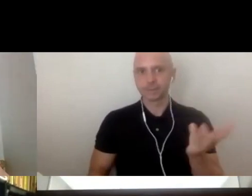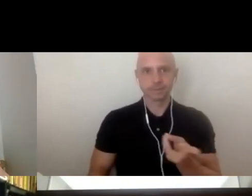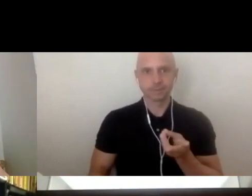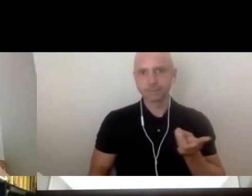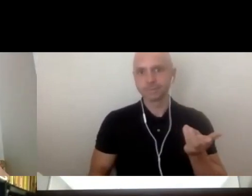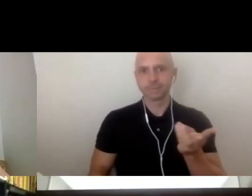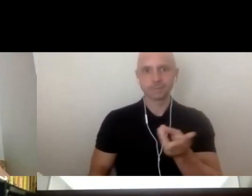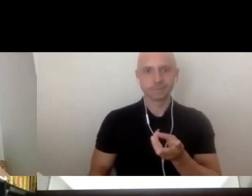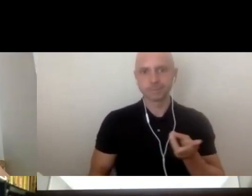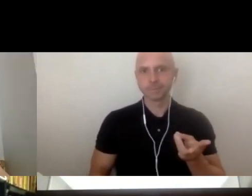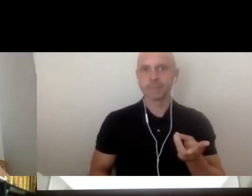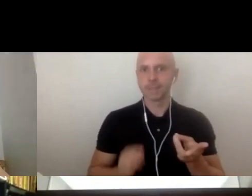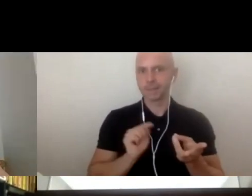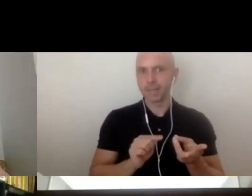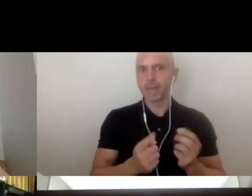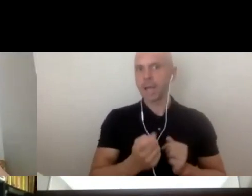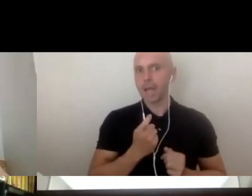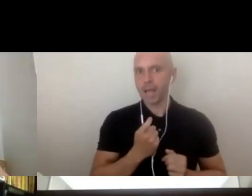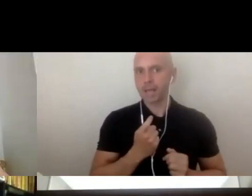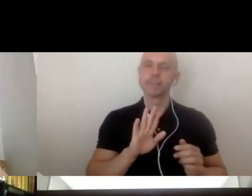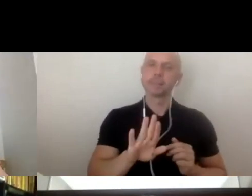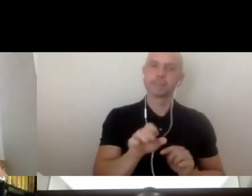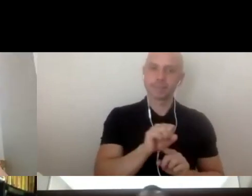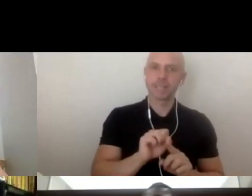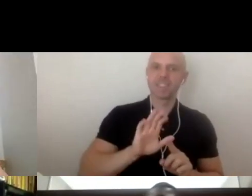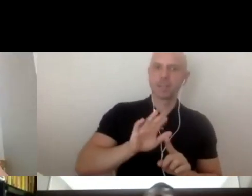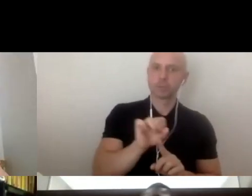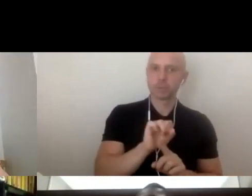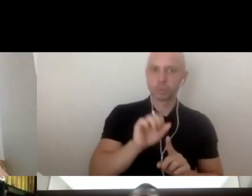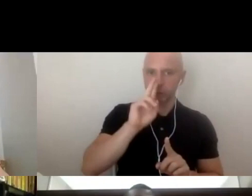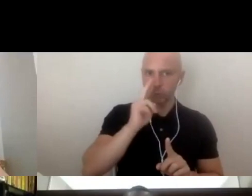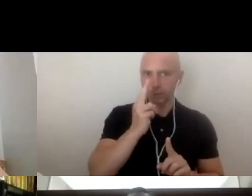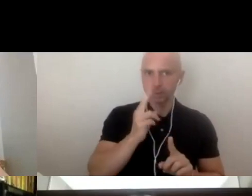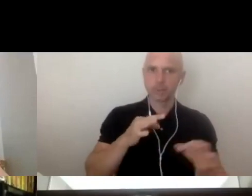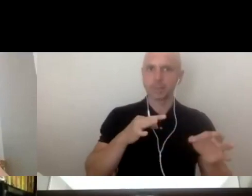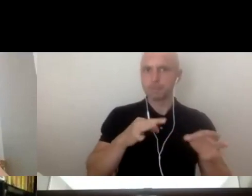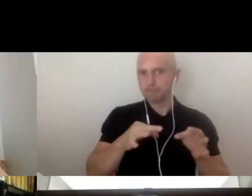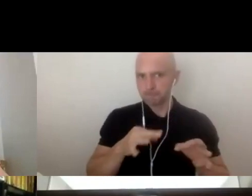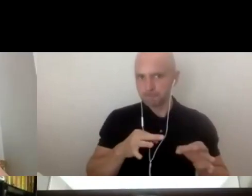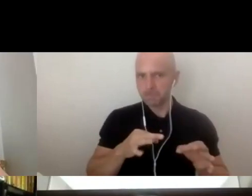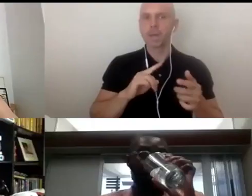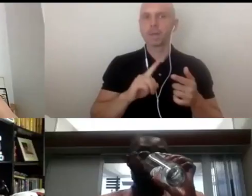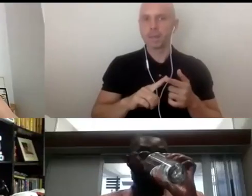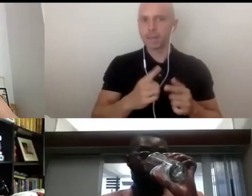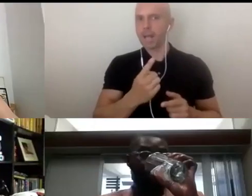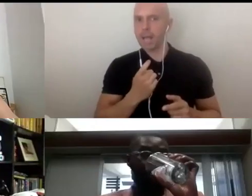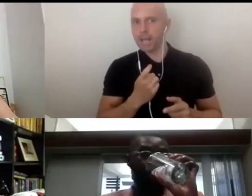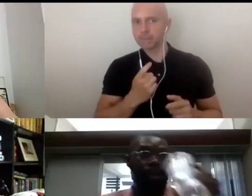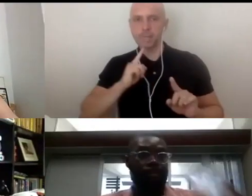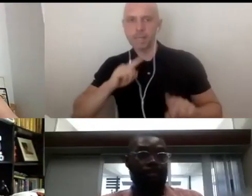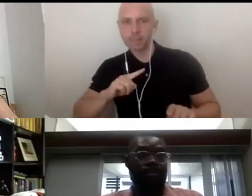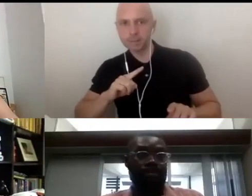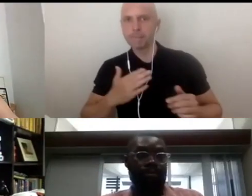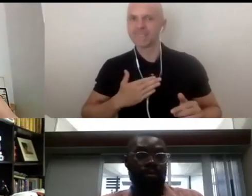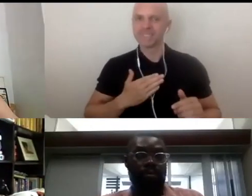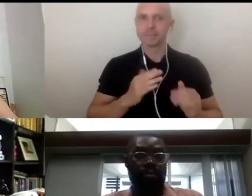their plans and ask a question of the panel. We ask that each artist keep this context under 2 minutes so that there is time to hear